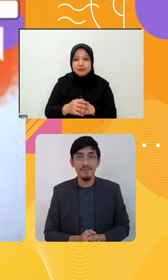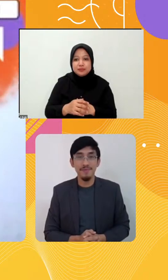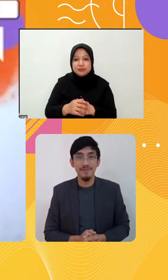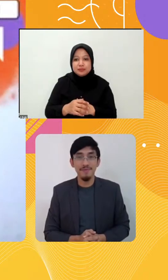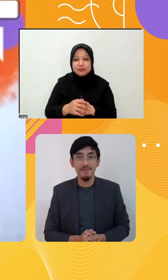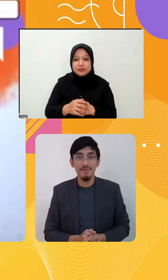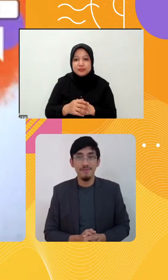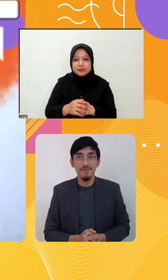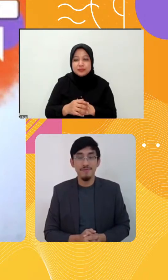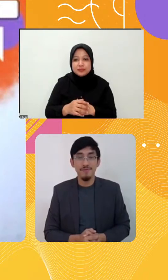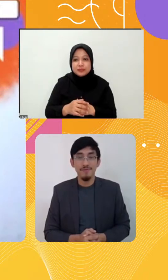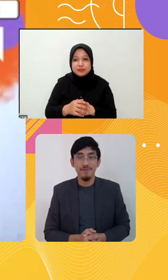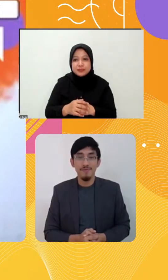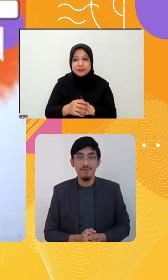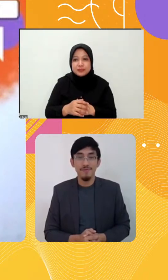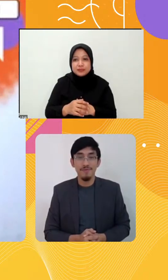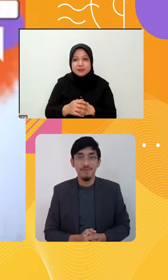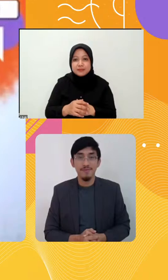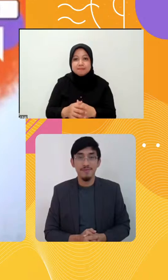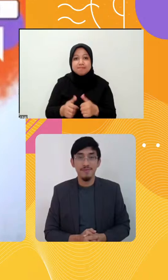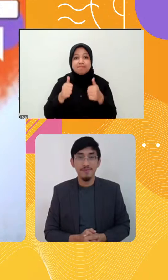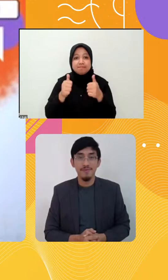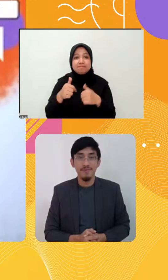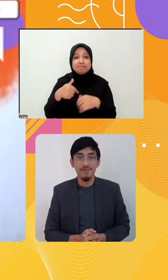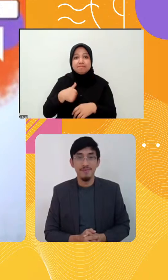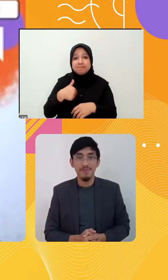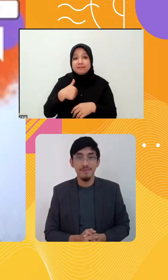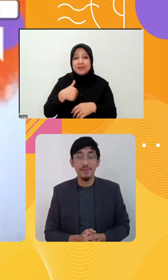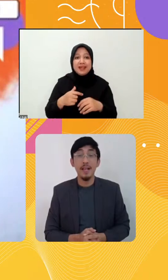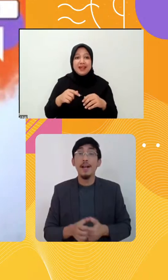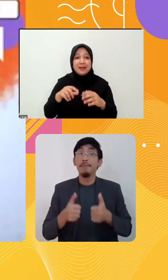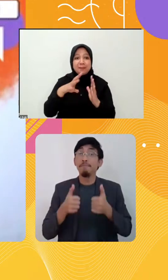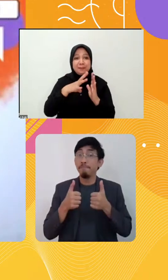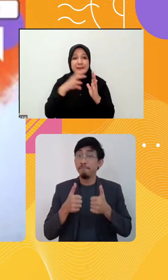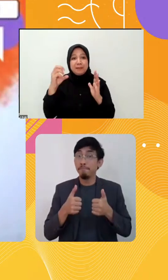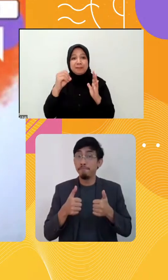Yeah, I'll try to take a picture. Maybe others